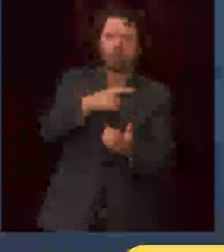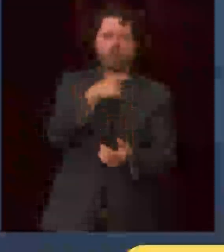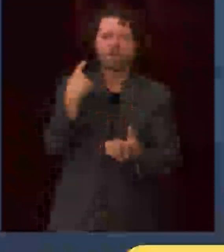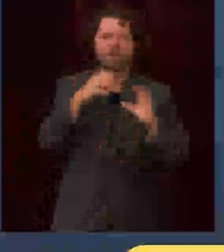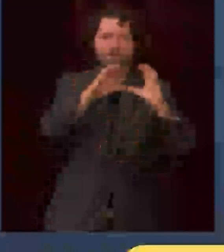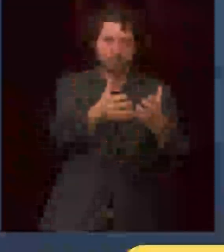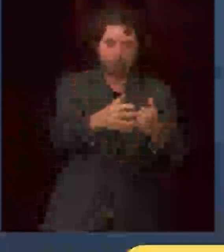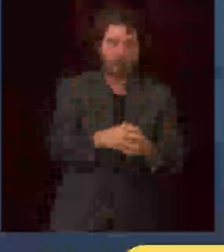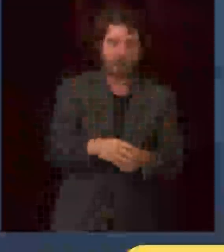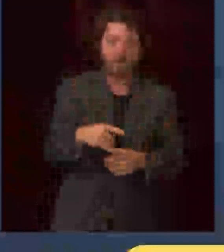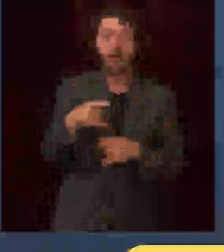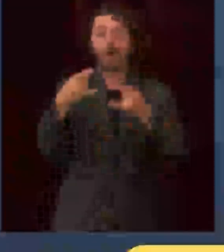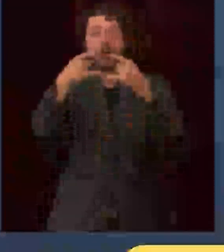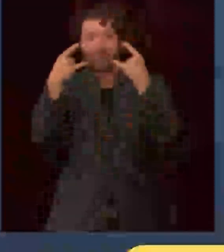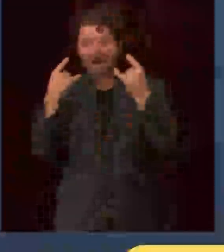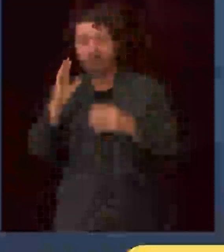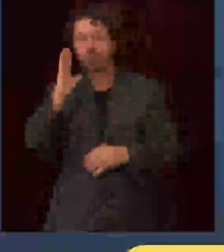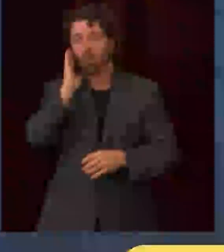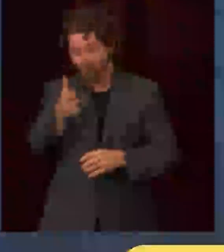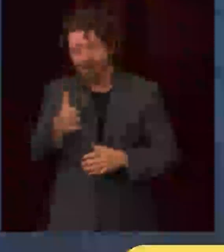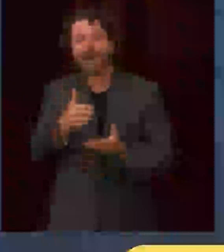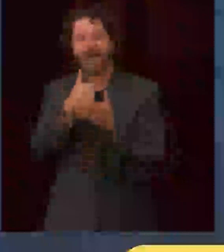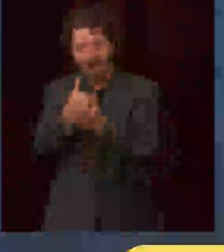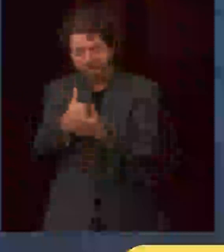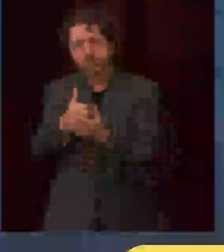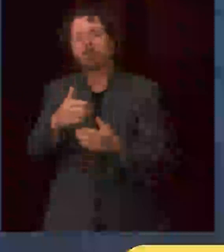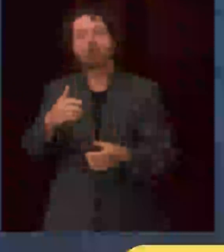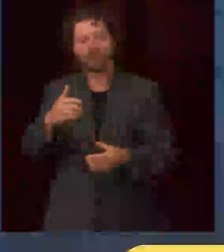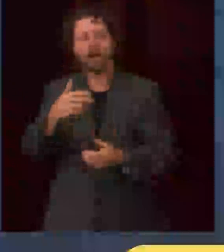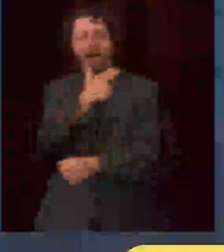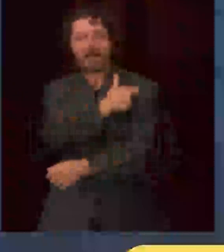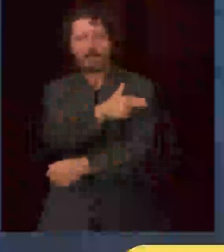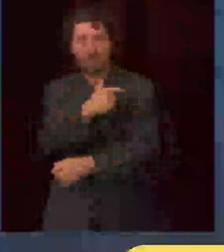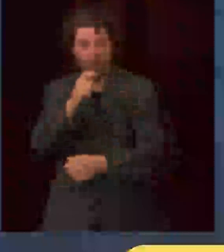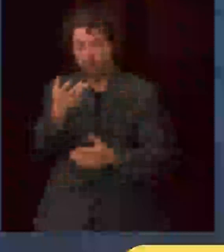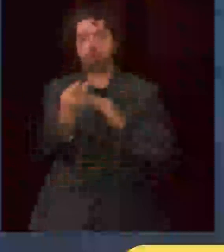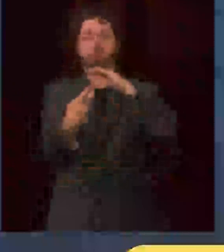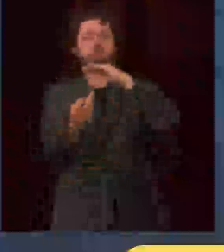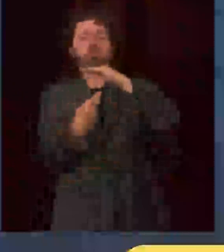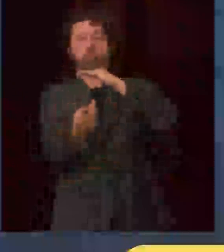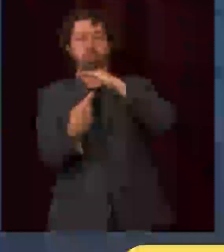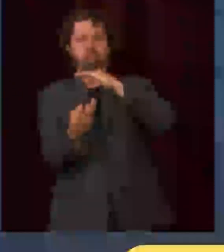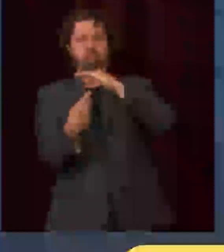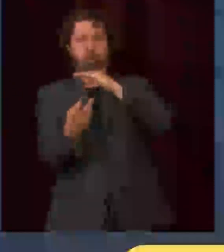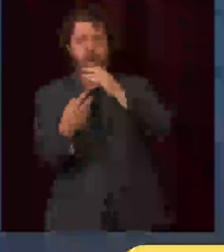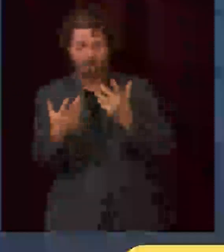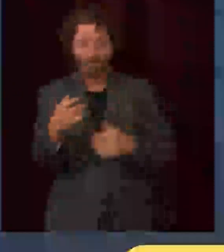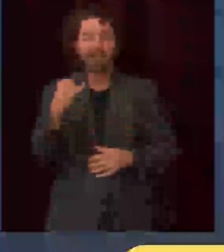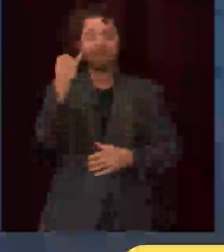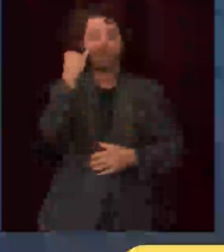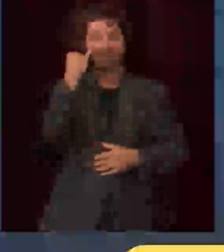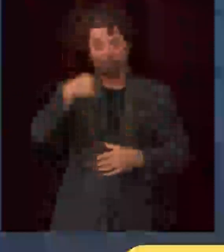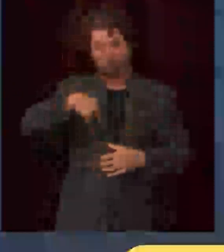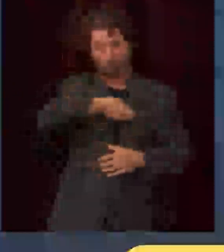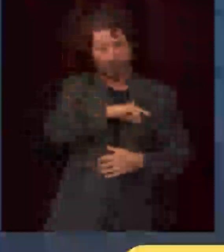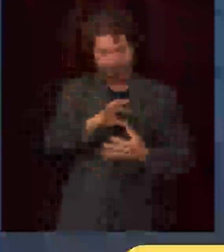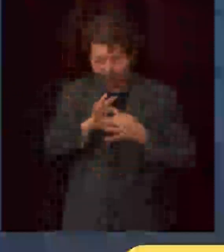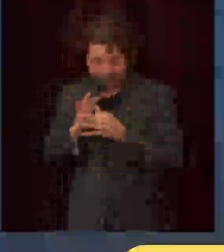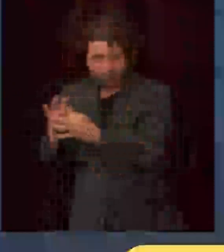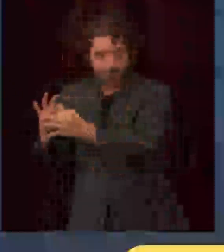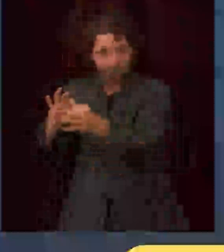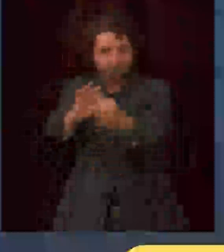So by wearing masks in the community, that keeps our hospitals safe and prepared to take care of those inevitable cases